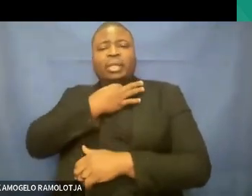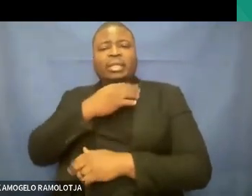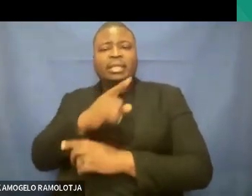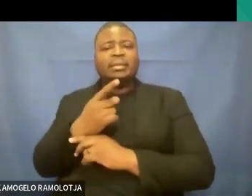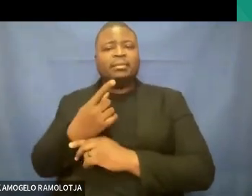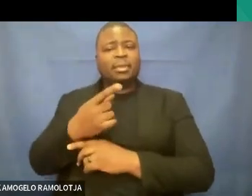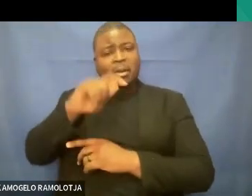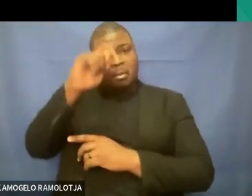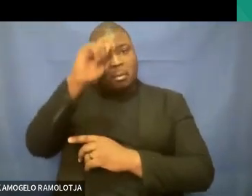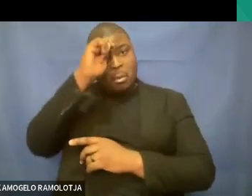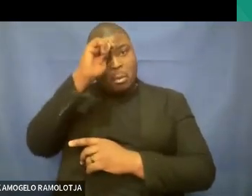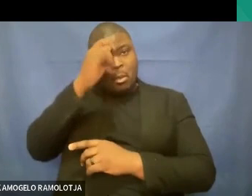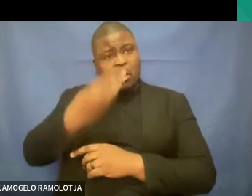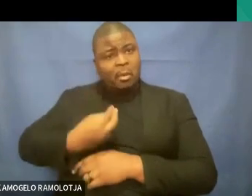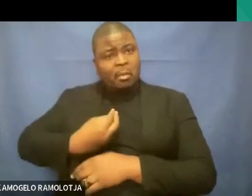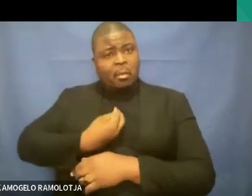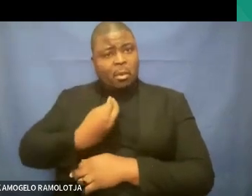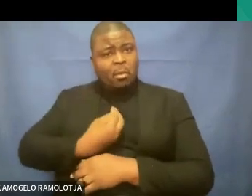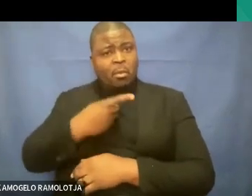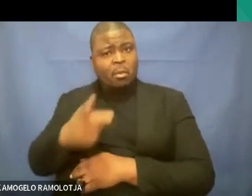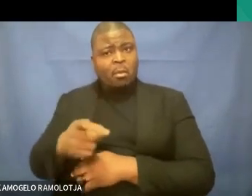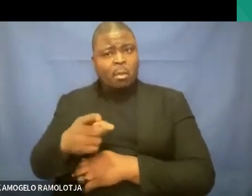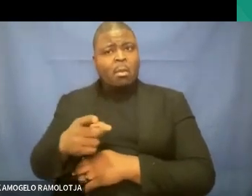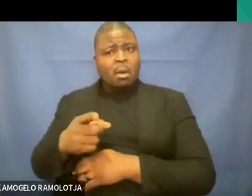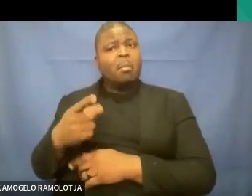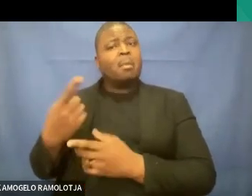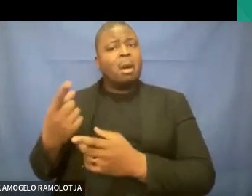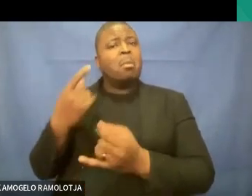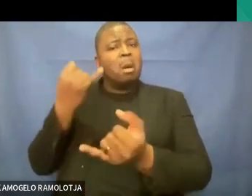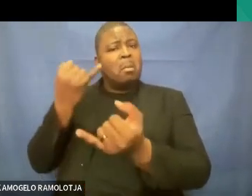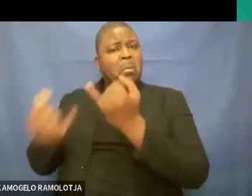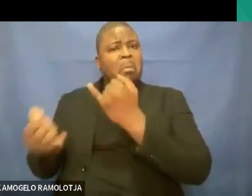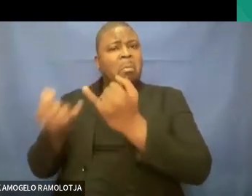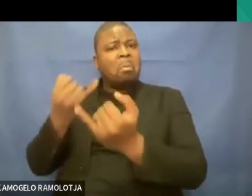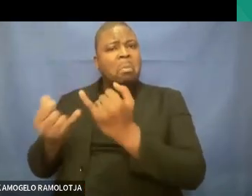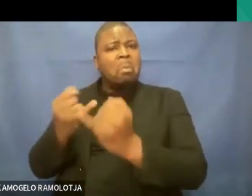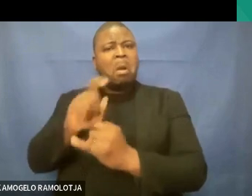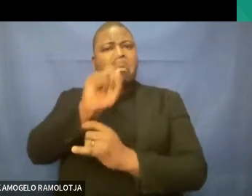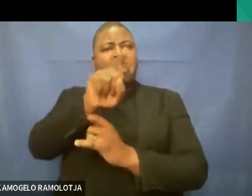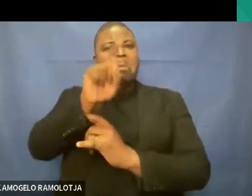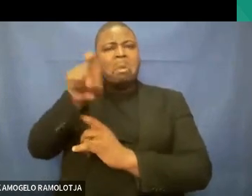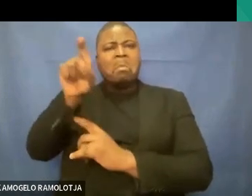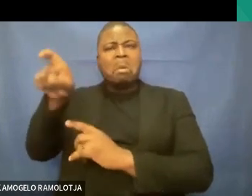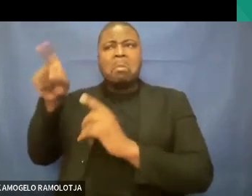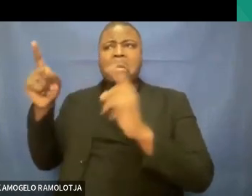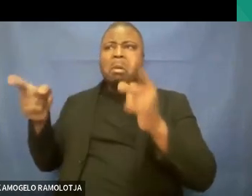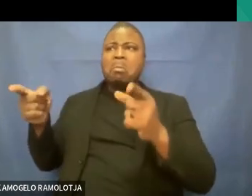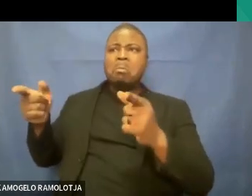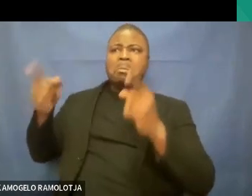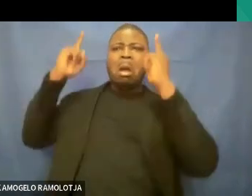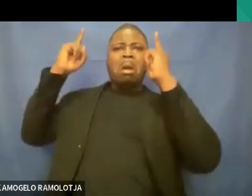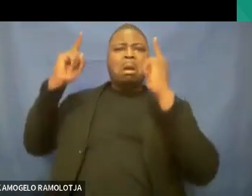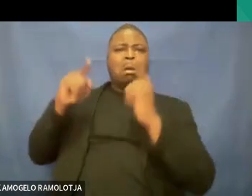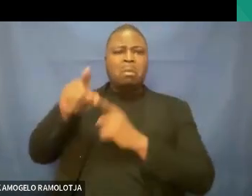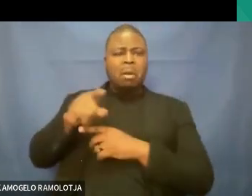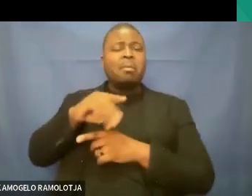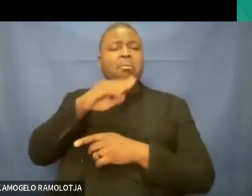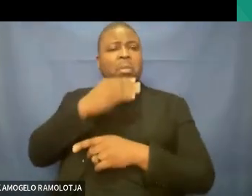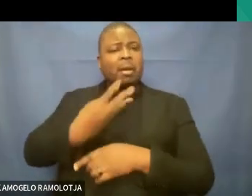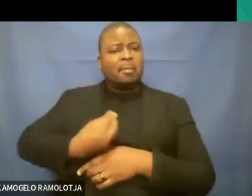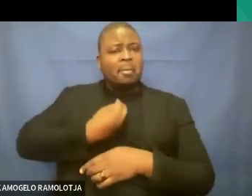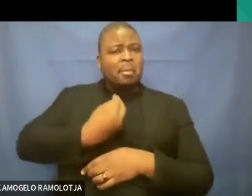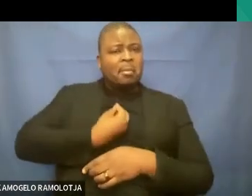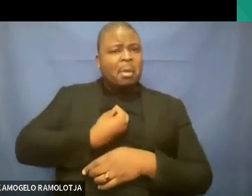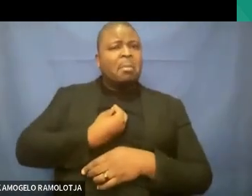boys and men, they engage in high-risk sexual behaviors. They start engaging in sex earlier. They